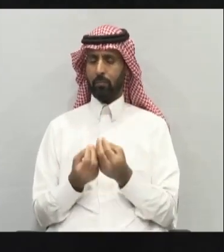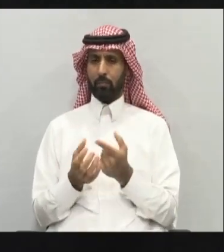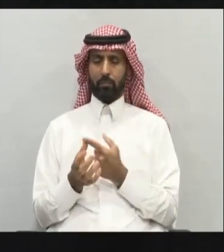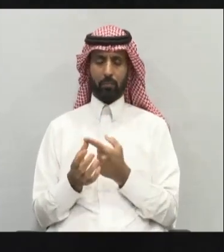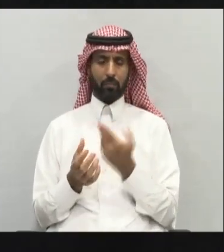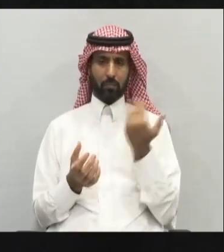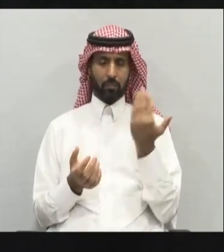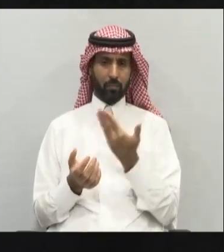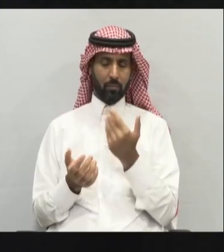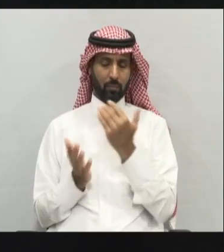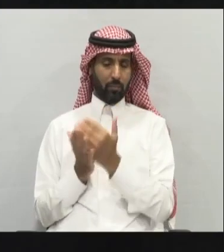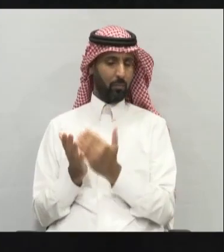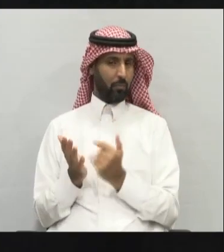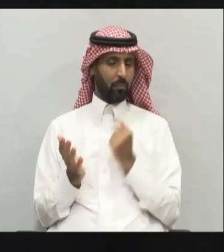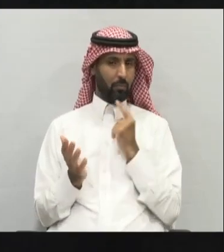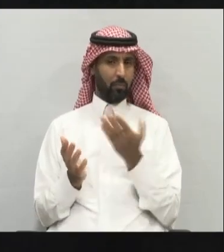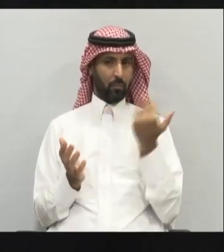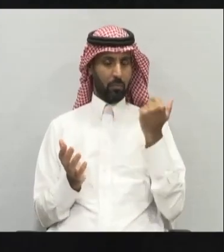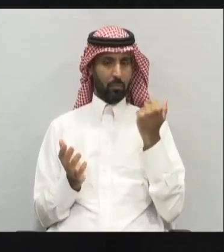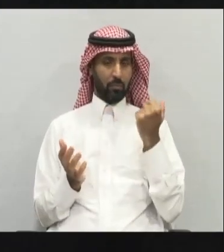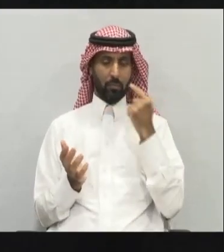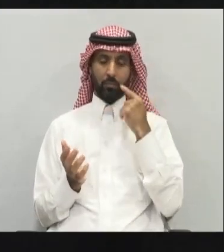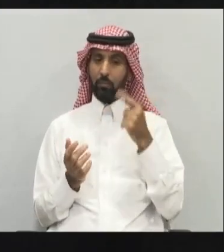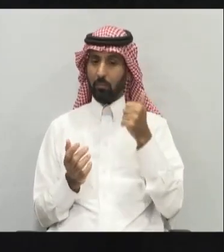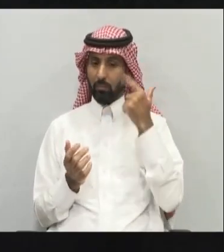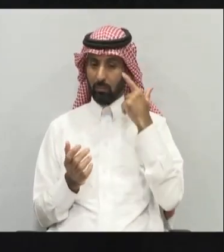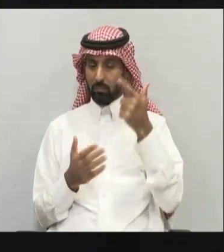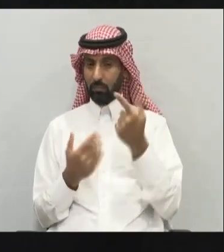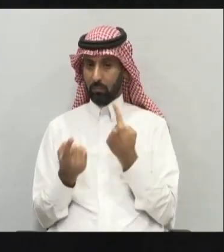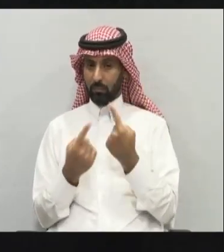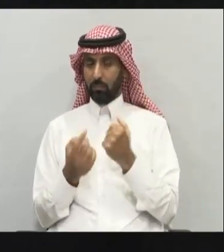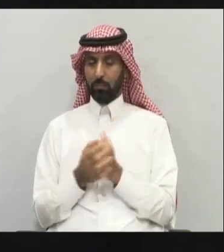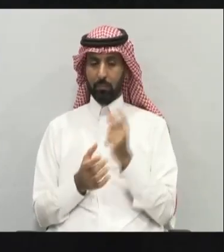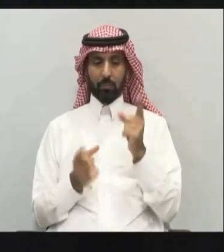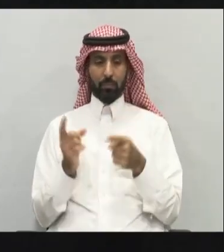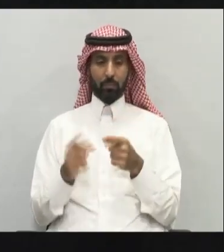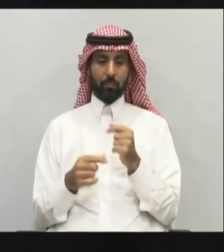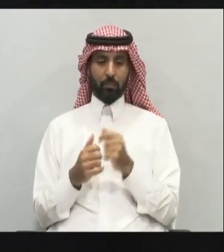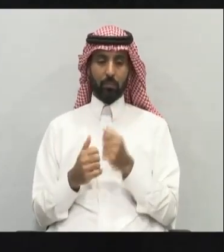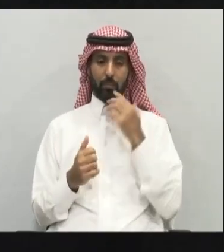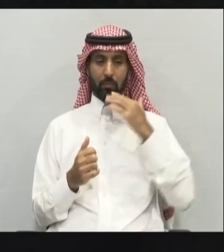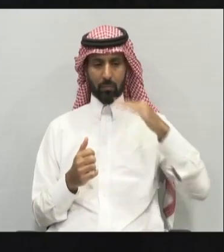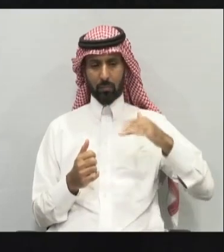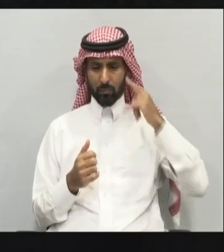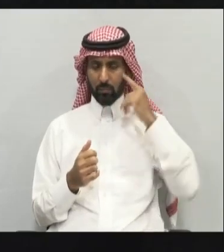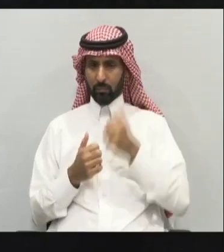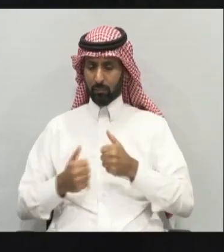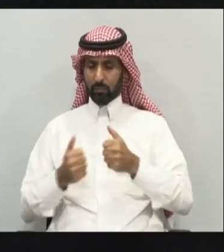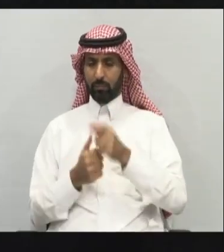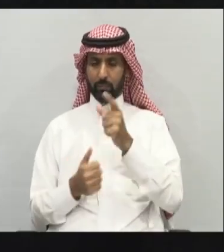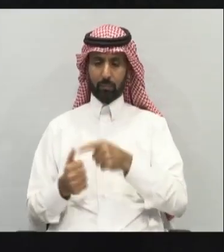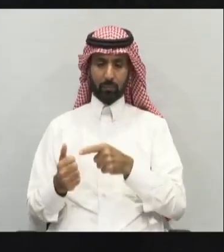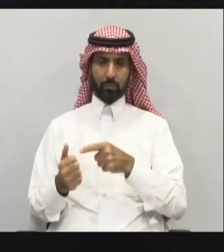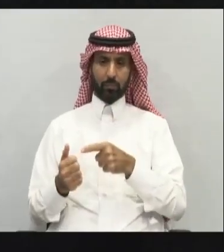that you read on the text. So it was a very good idea to discuss with an adult or a family member of yours